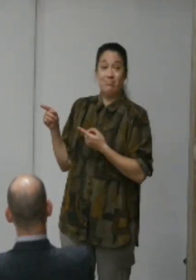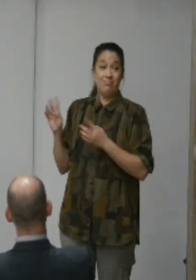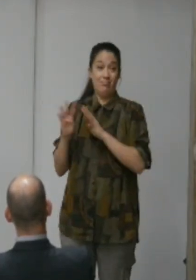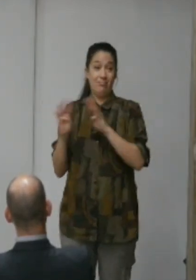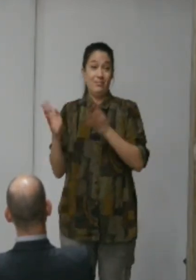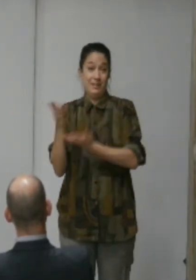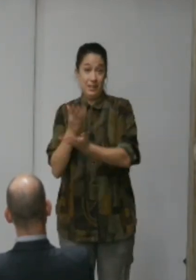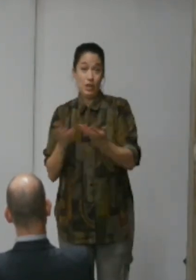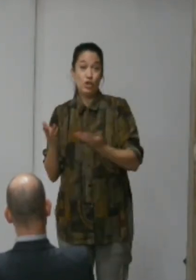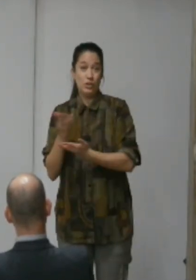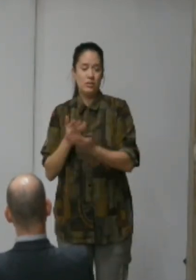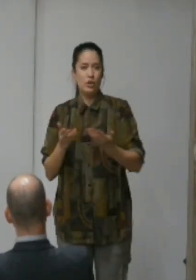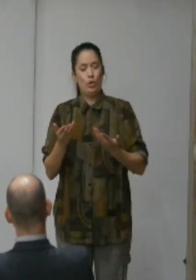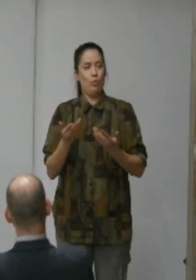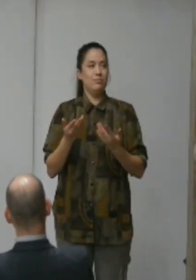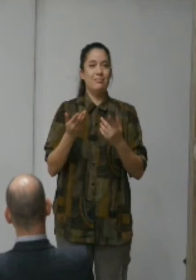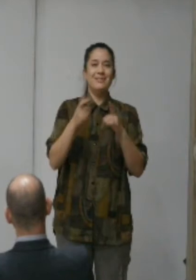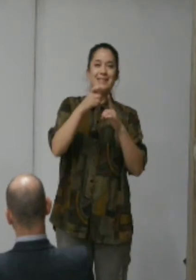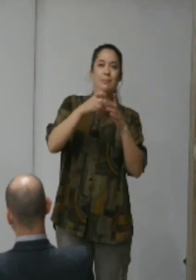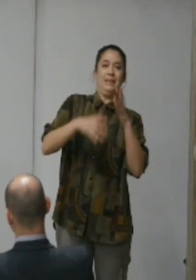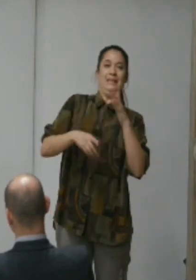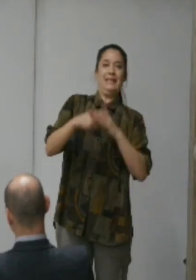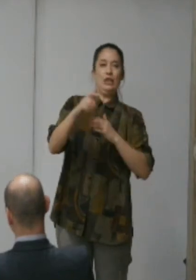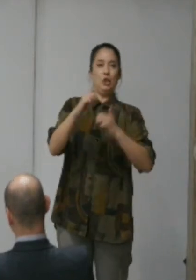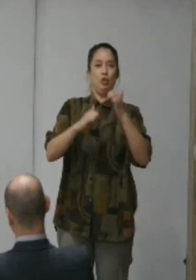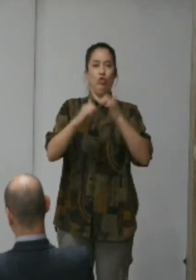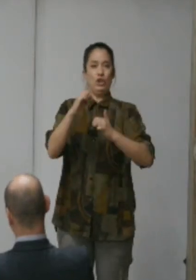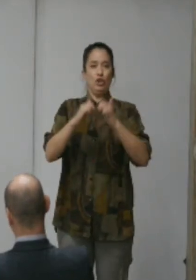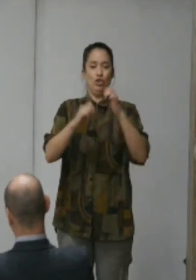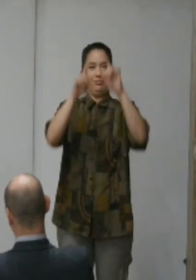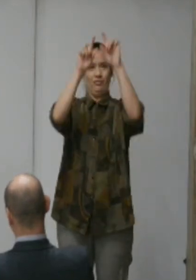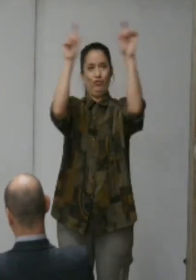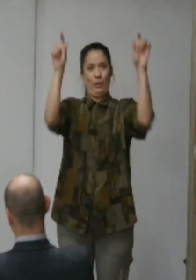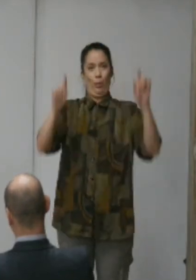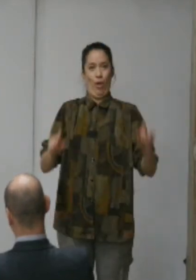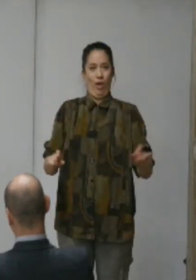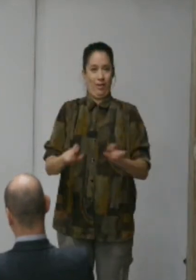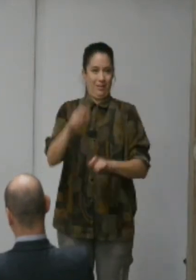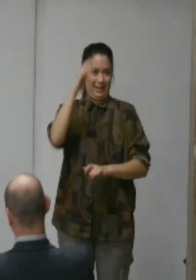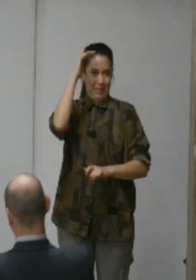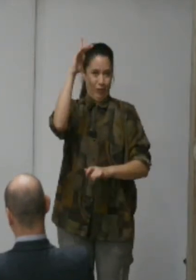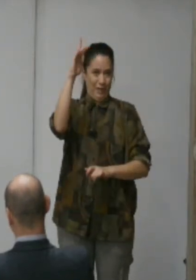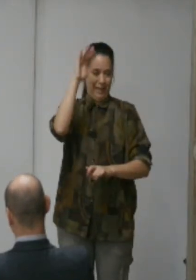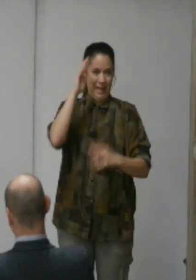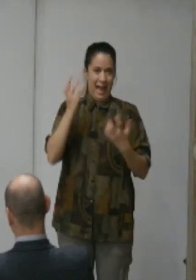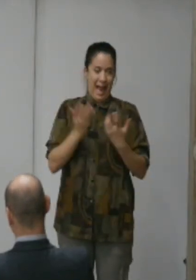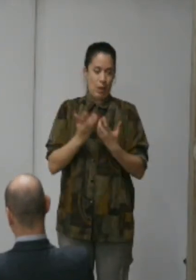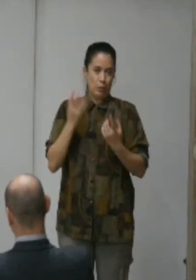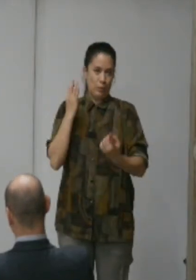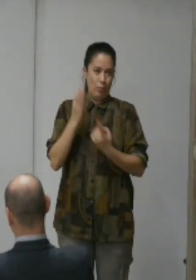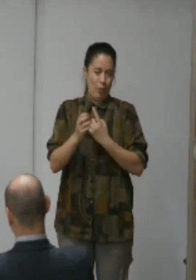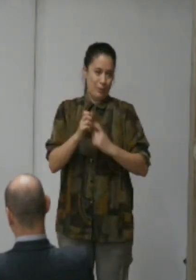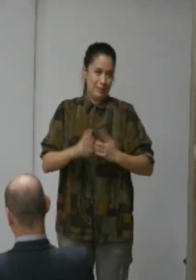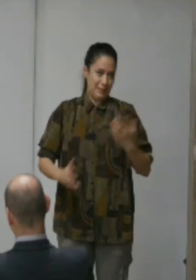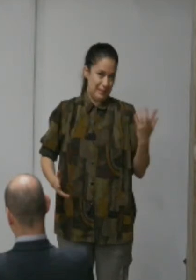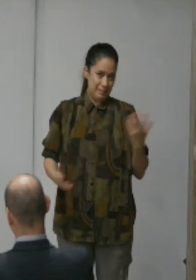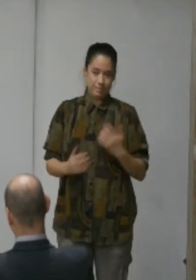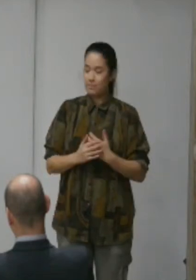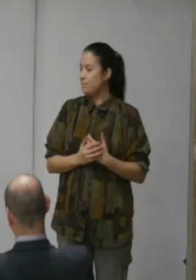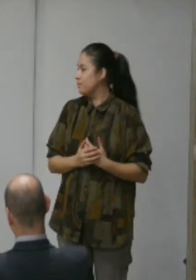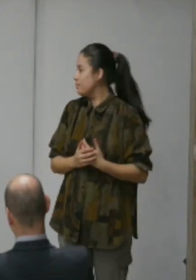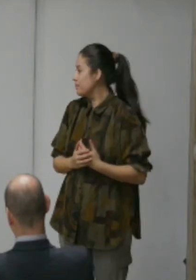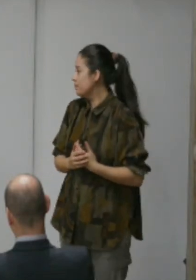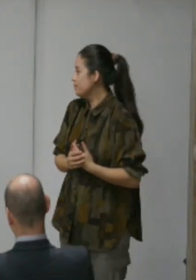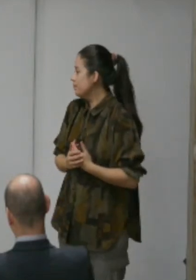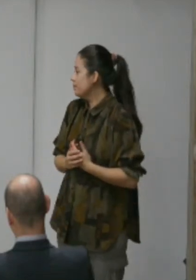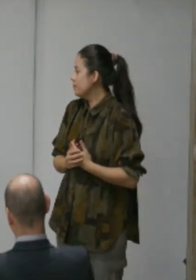Now, you have to stop me, because I can go on and on and on about this, and I hate to be a talking head. I'd kind of prefer to